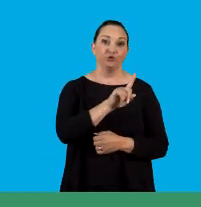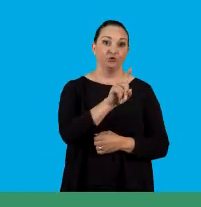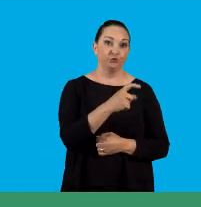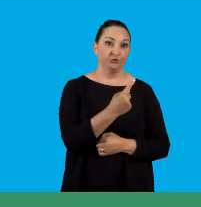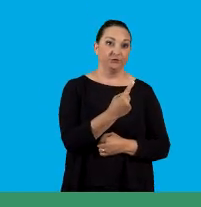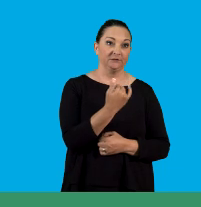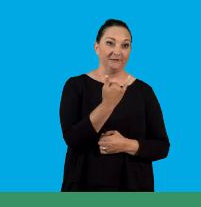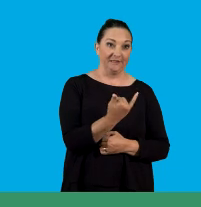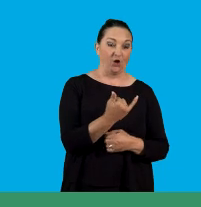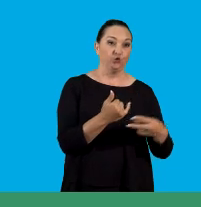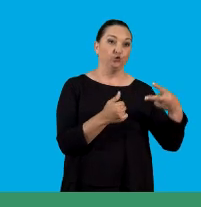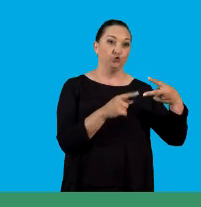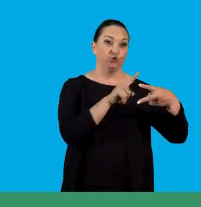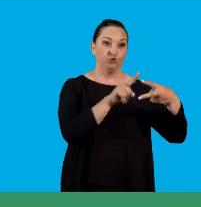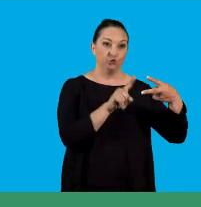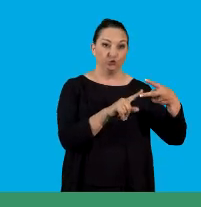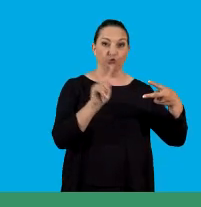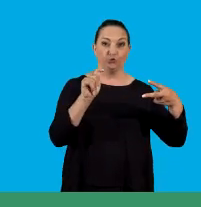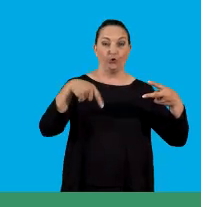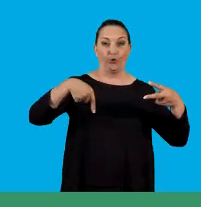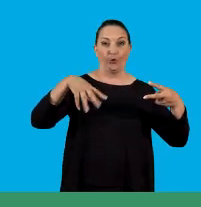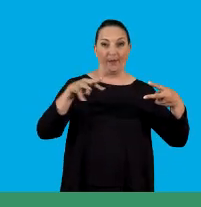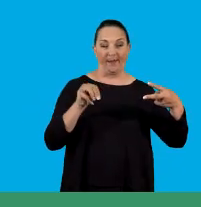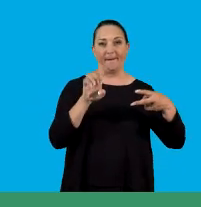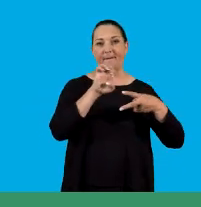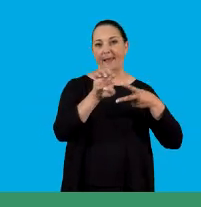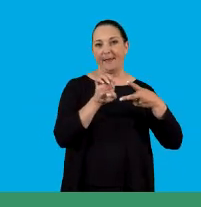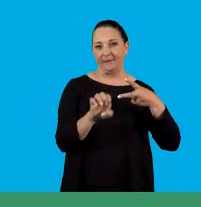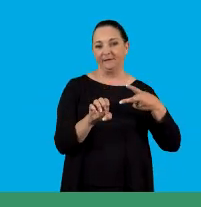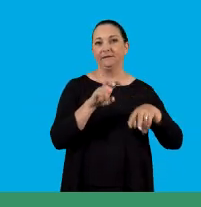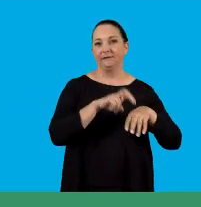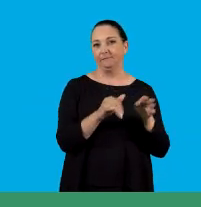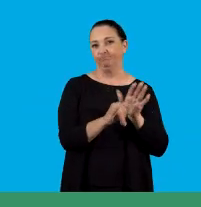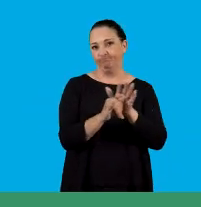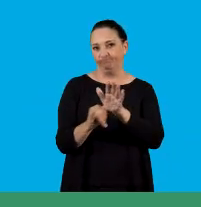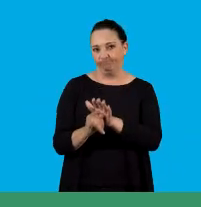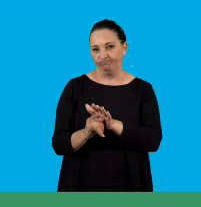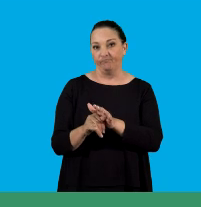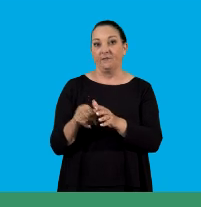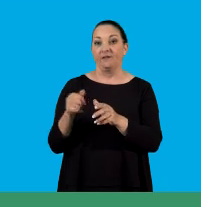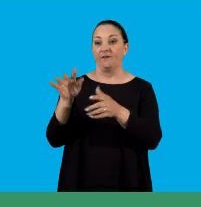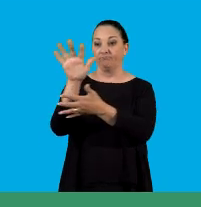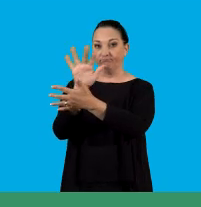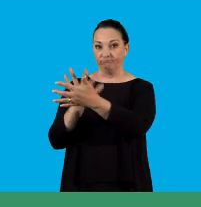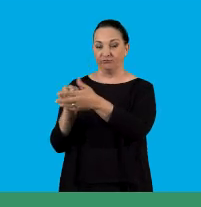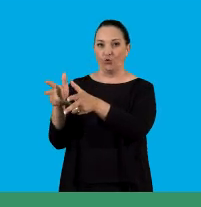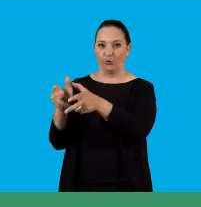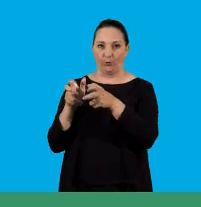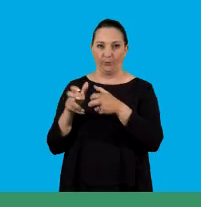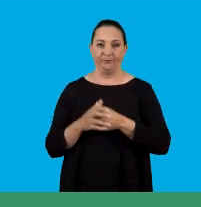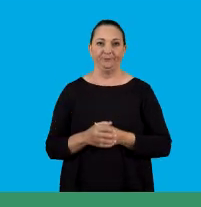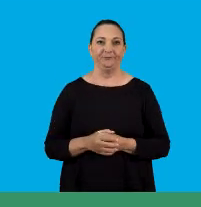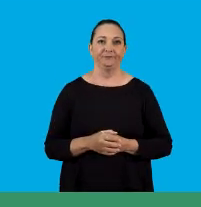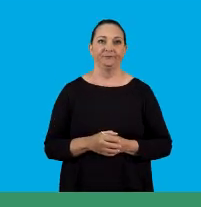Remember, the question is to identify the 2 TQM elements and motivate your answer by quoting from the